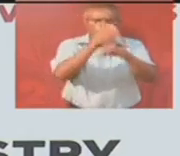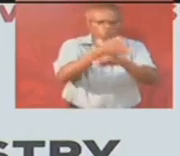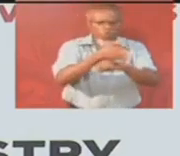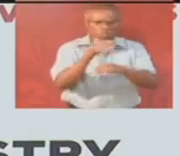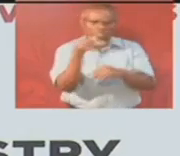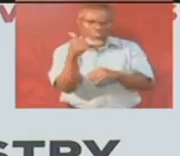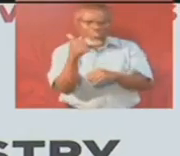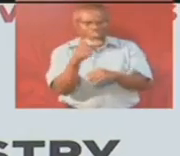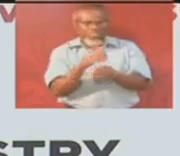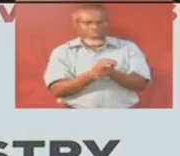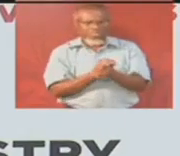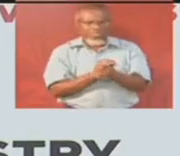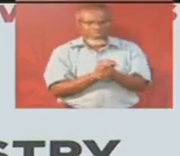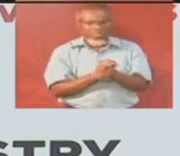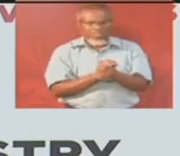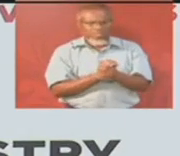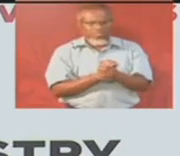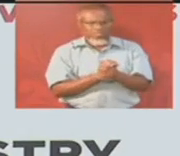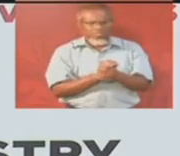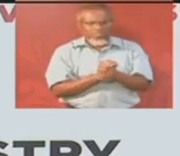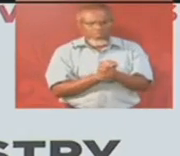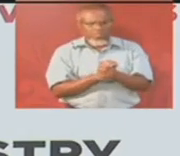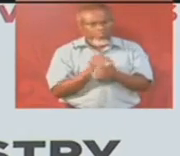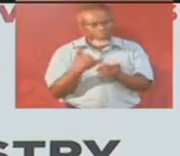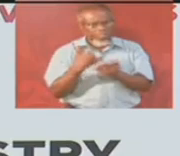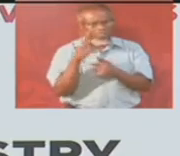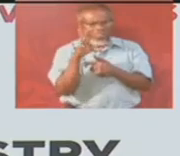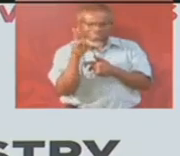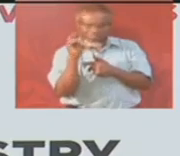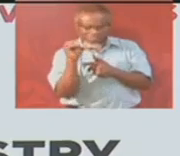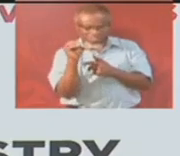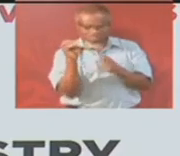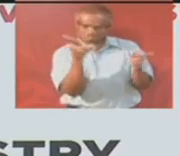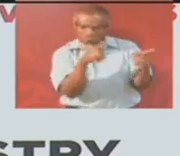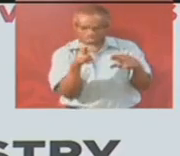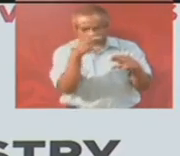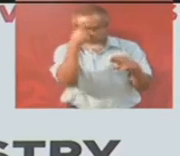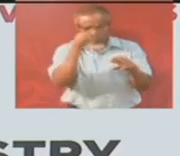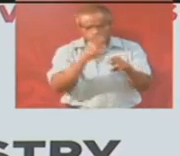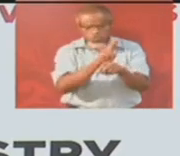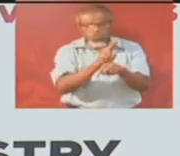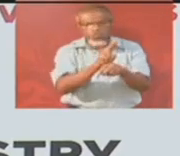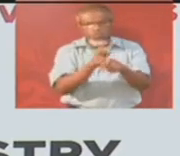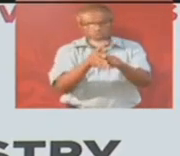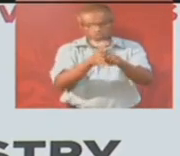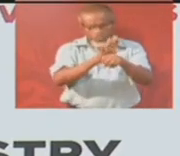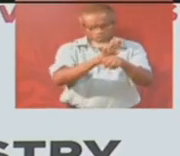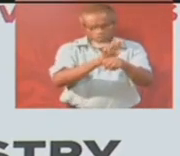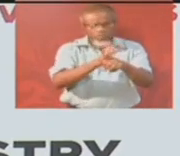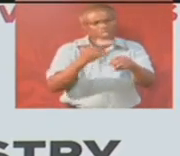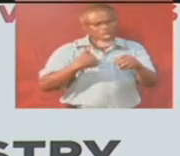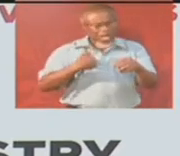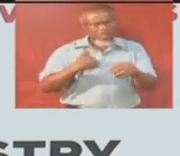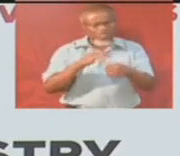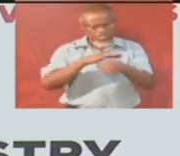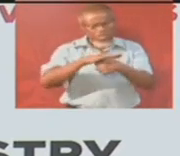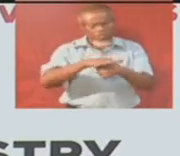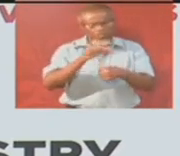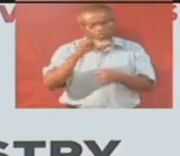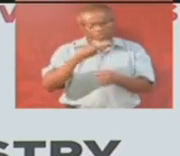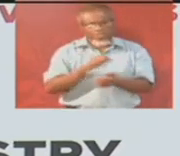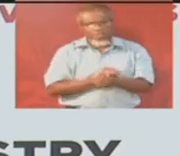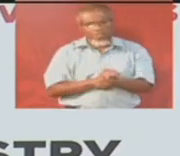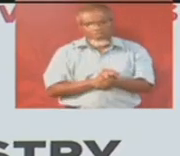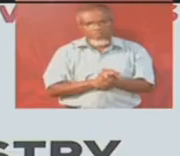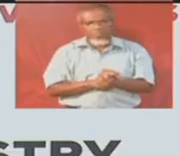over 70 dedicated to COVID. So there is no question about the shortage of ventilators or any